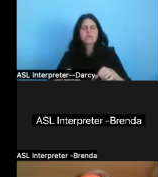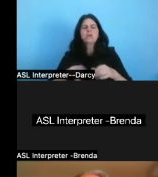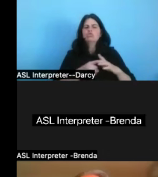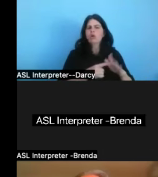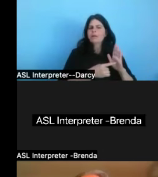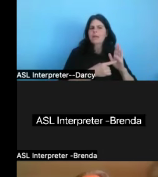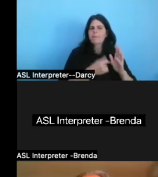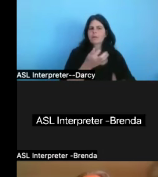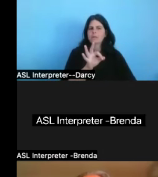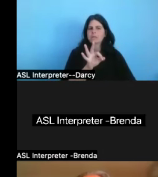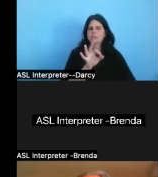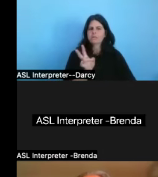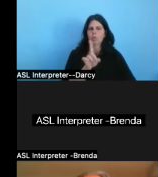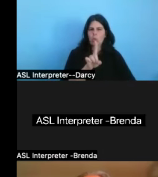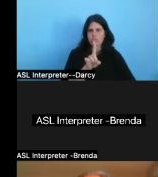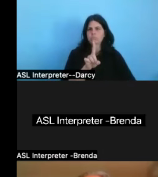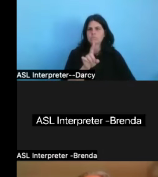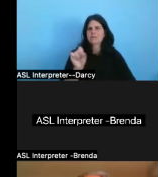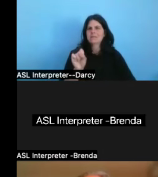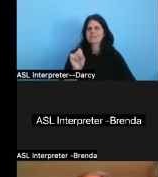1971 San Fernando earthquake. Next.